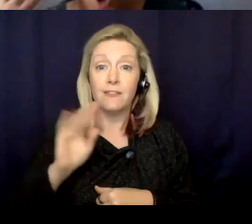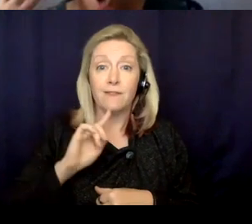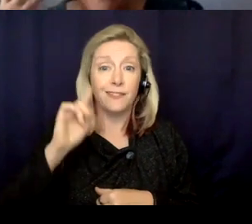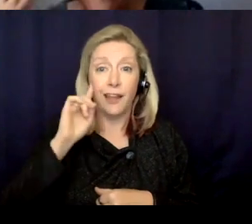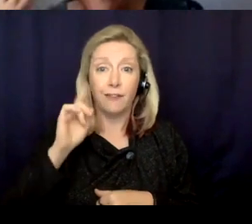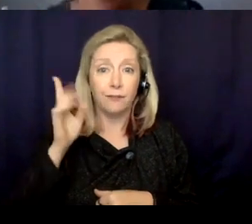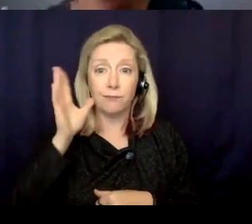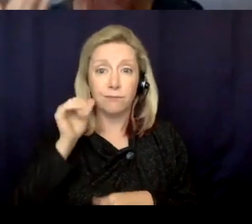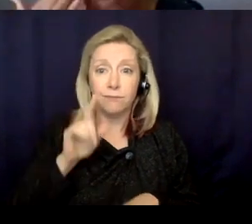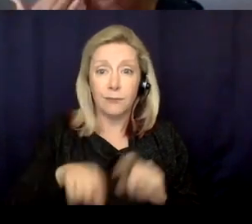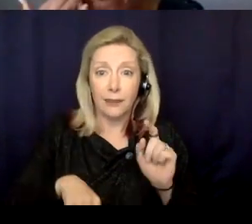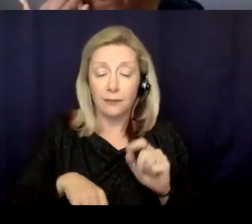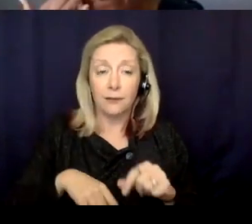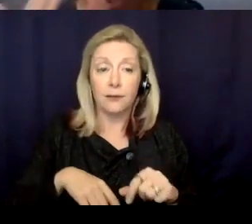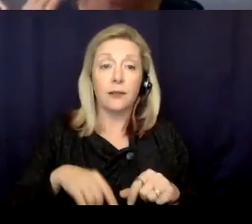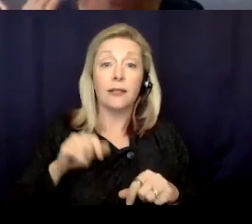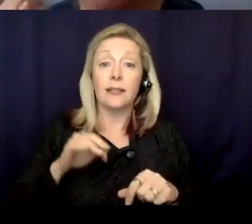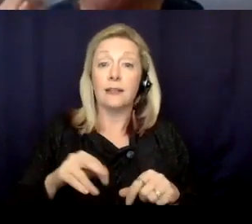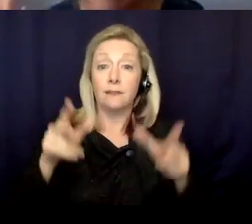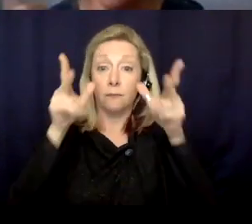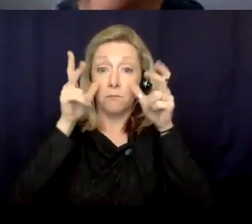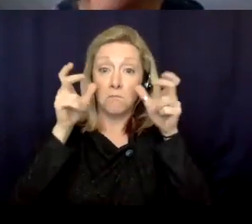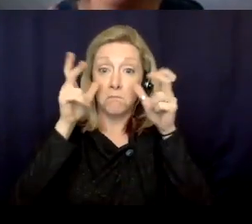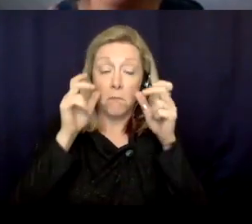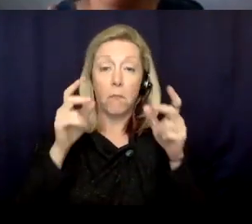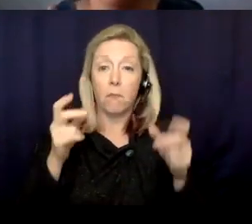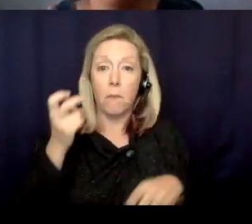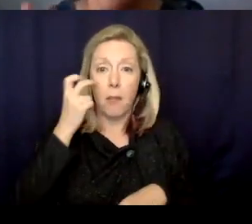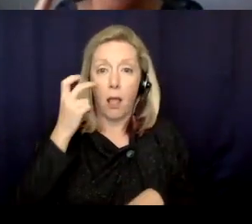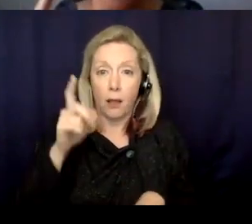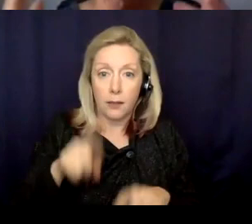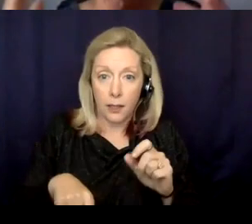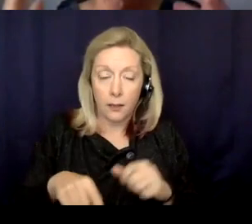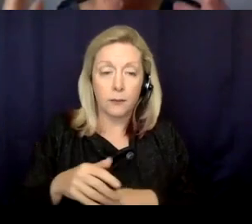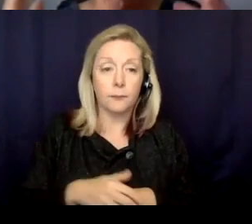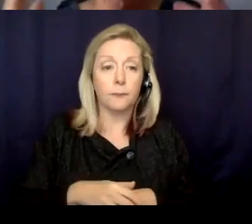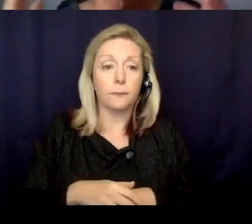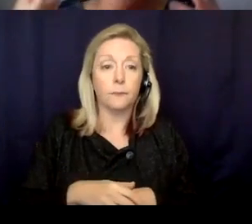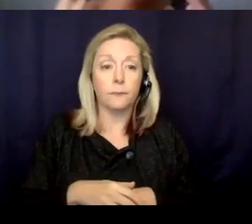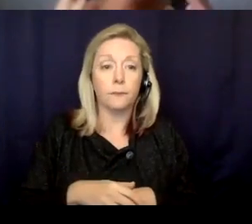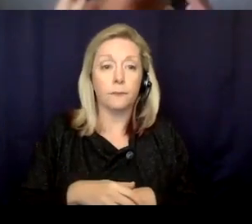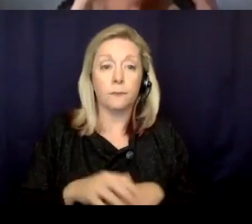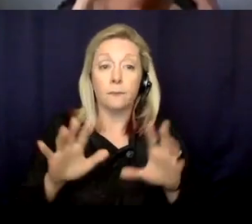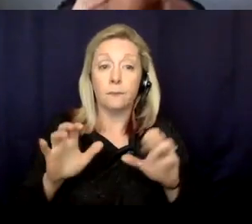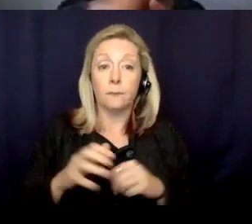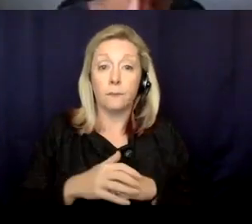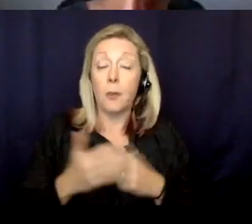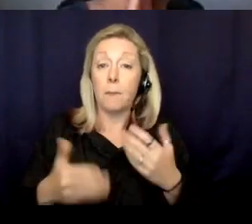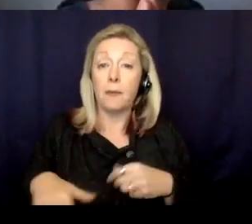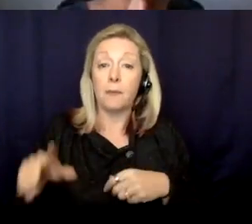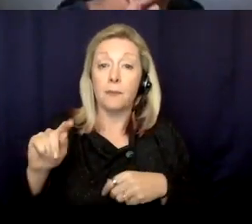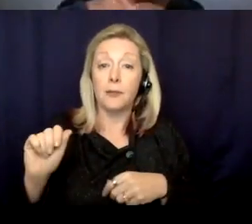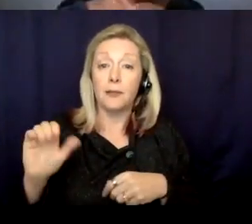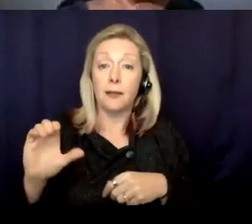not. If they don't have the vision, that's not going to be. What about